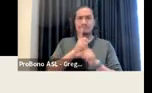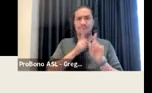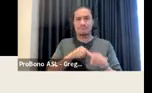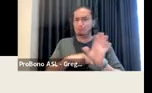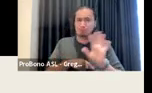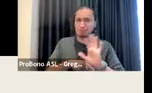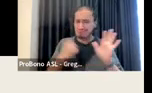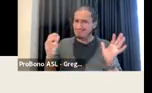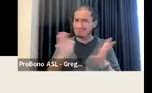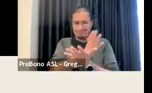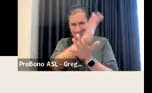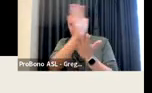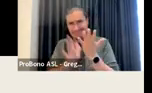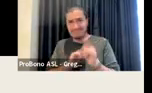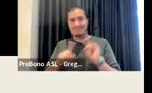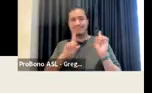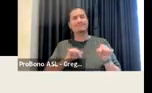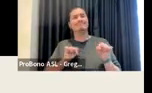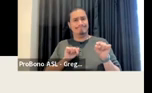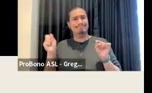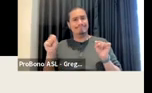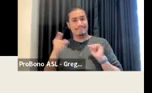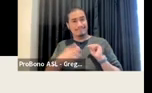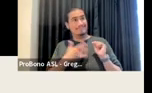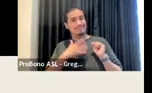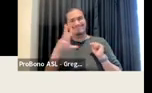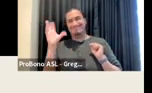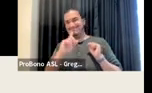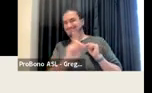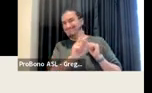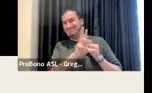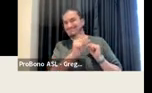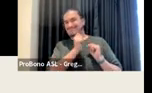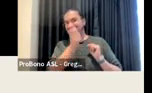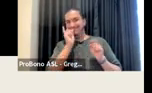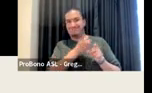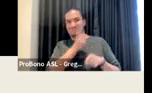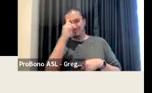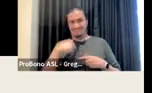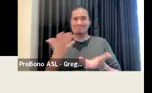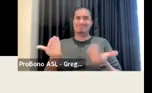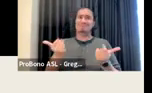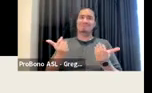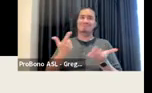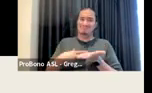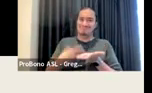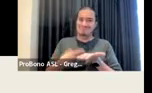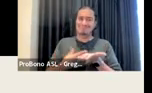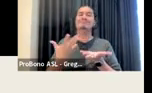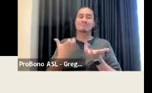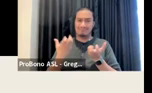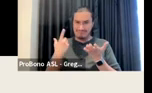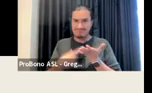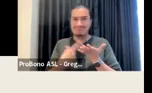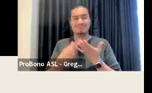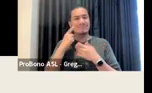right answers. So if there's something where you're like, nah, that doesn't ring true, let's talk about it. I want to talk about it at the end. I think